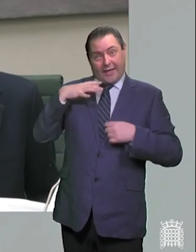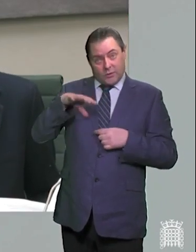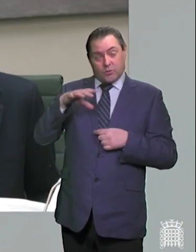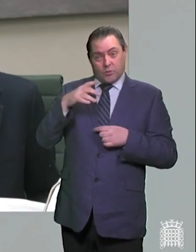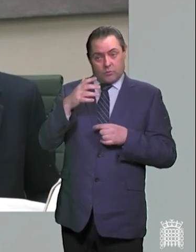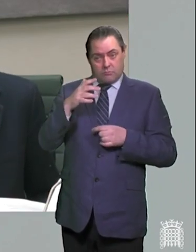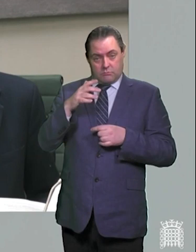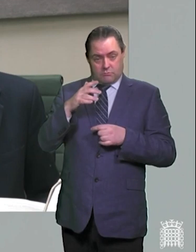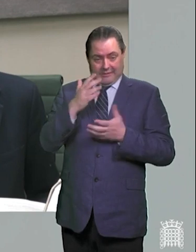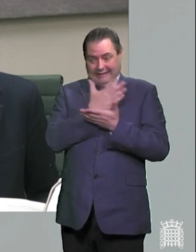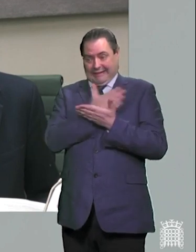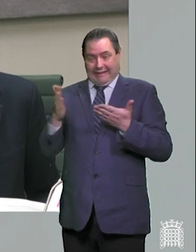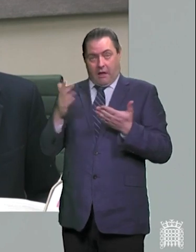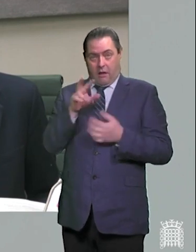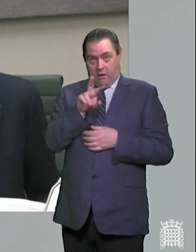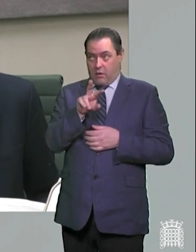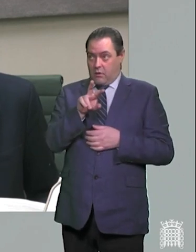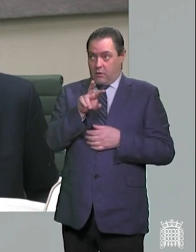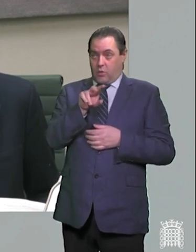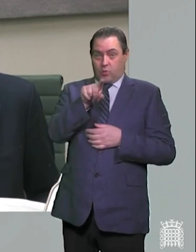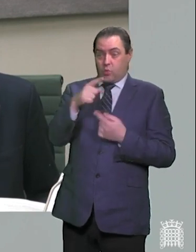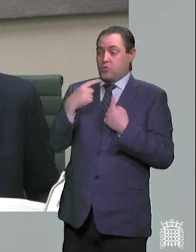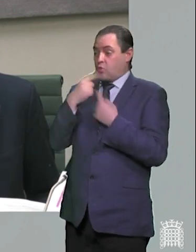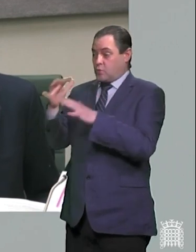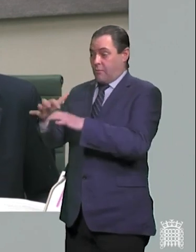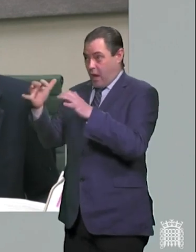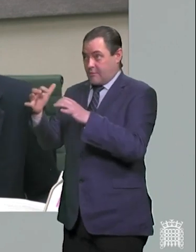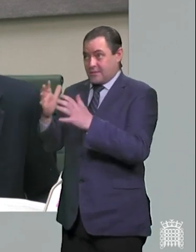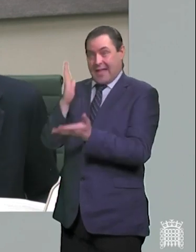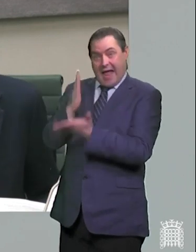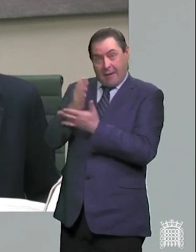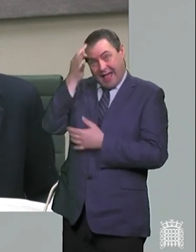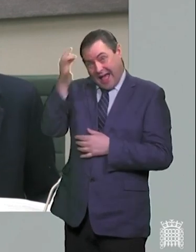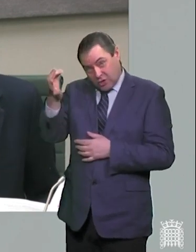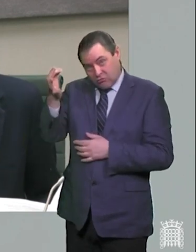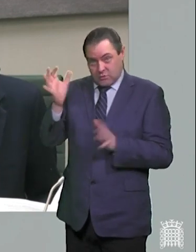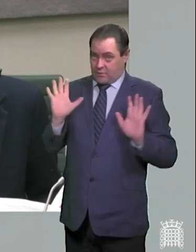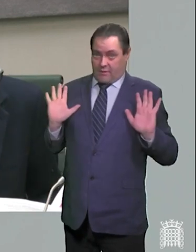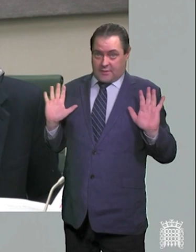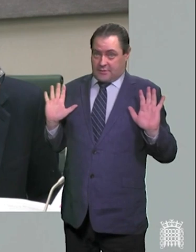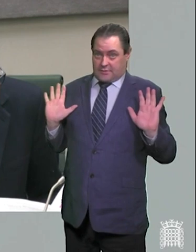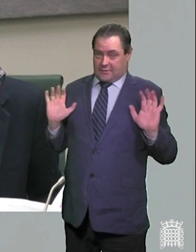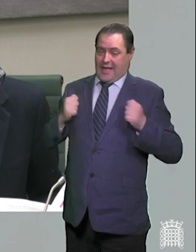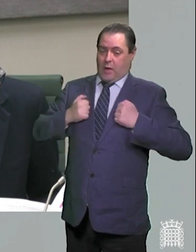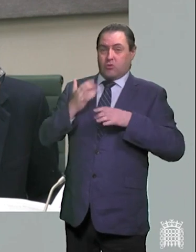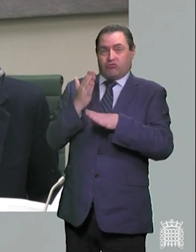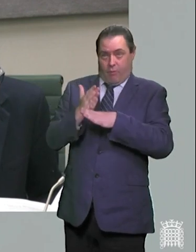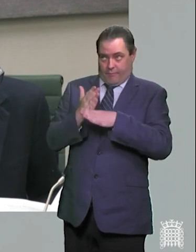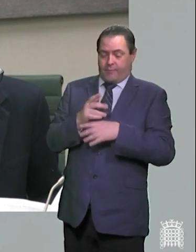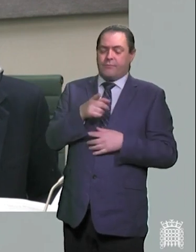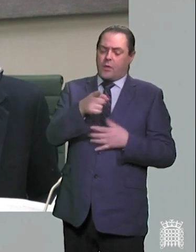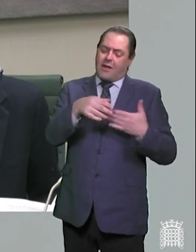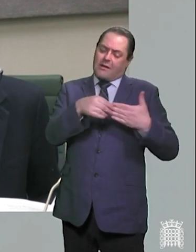establish in our minds, whether what you told the House of Commons was strictly accurate. And the guidance goes on to